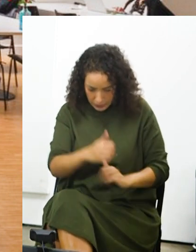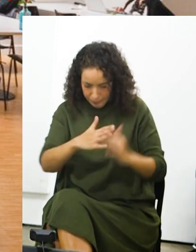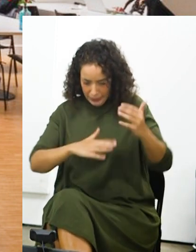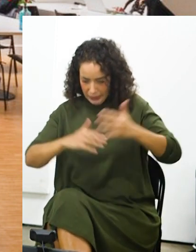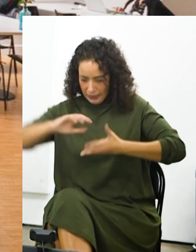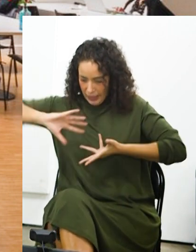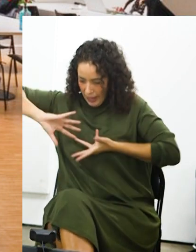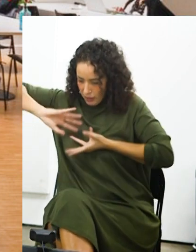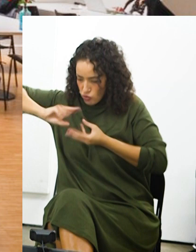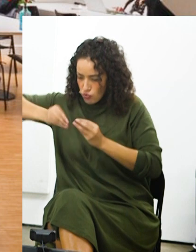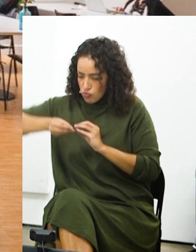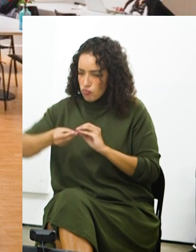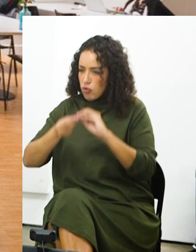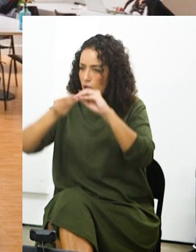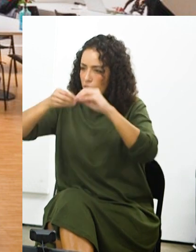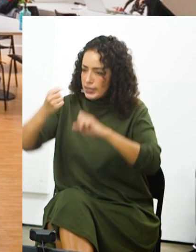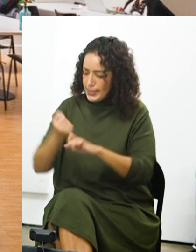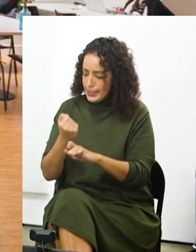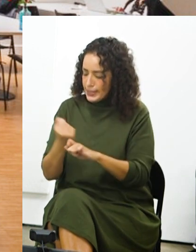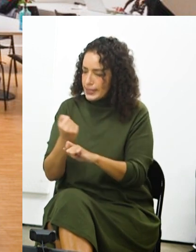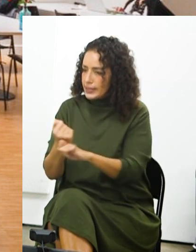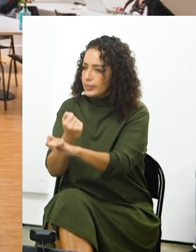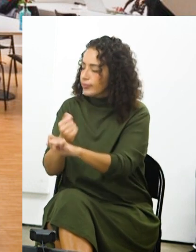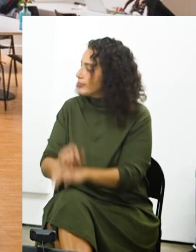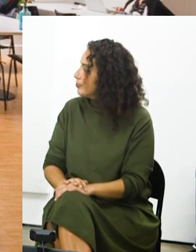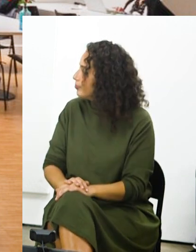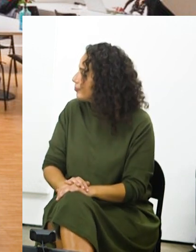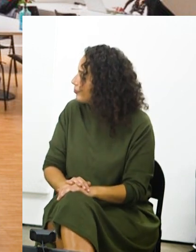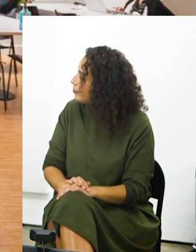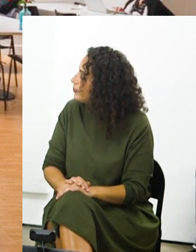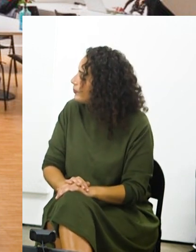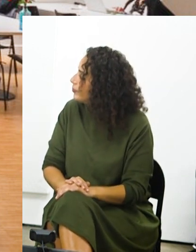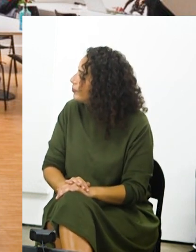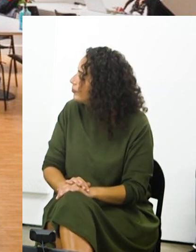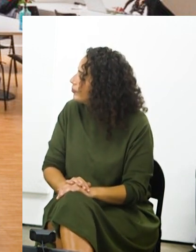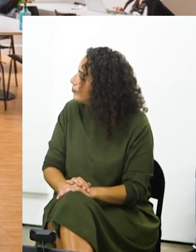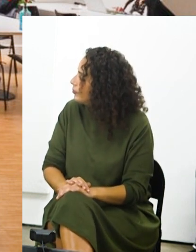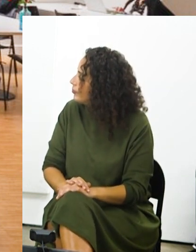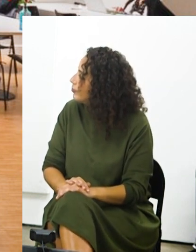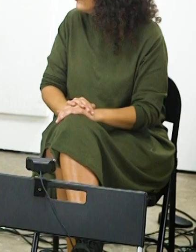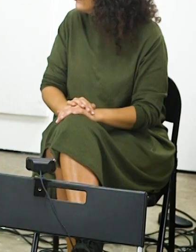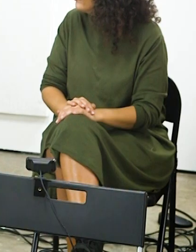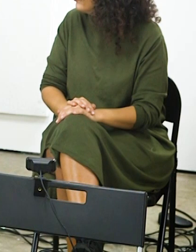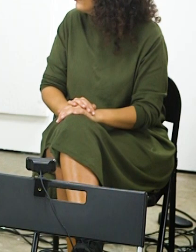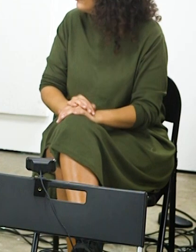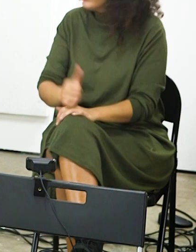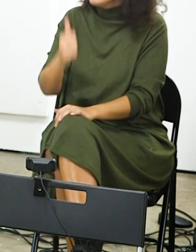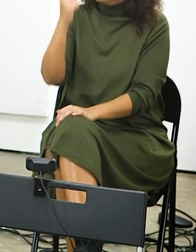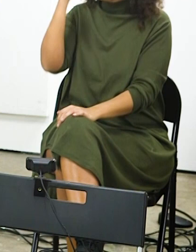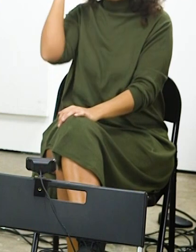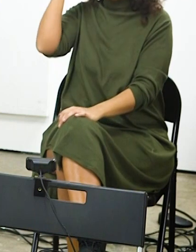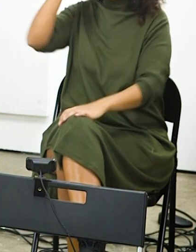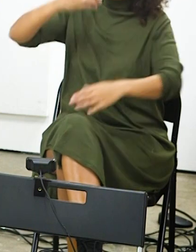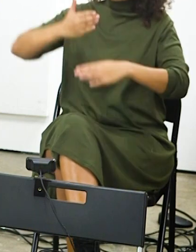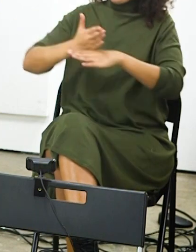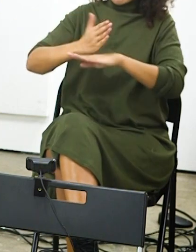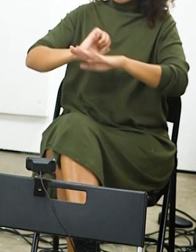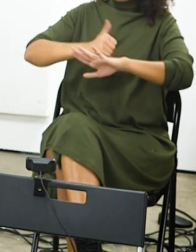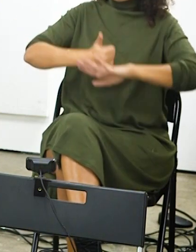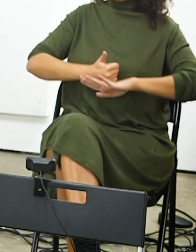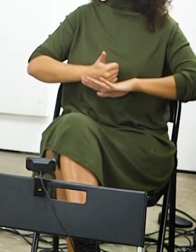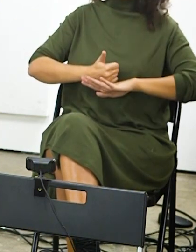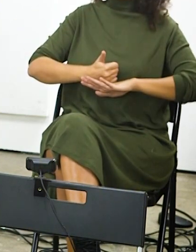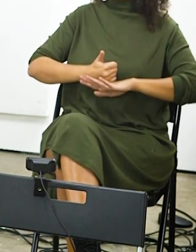crafting. So one of the videos was showing individually in terms of action-based, and then the middle